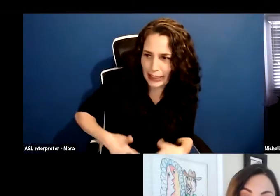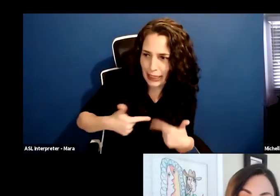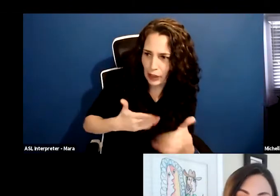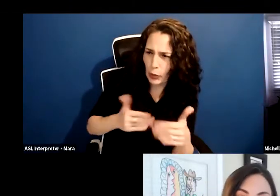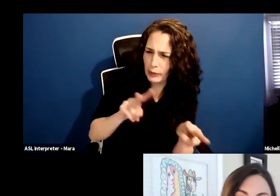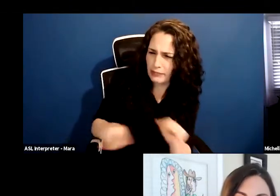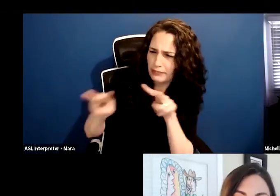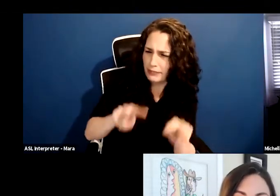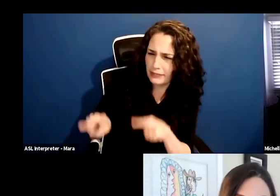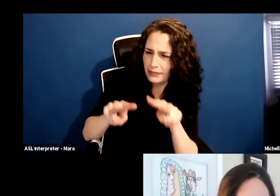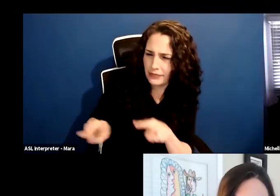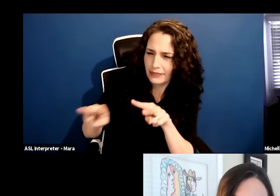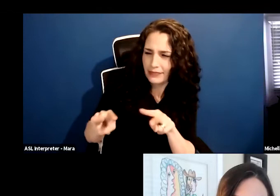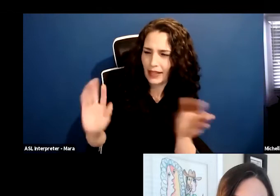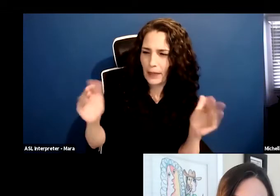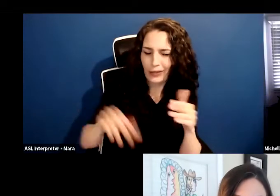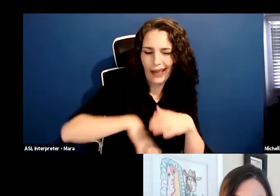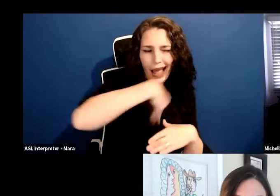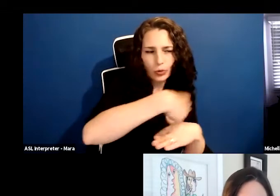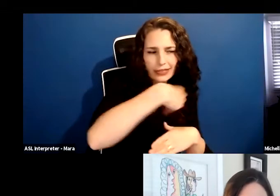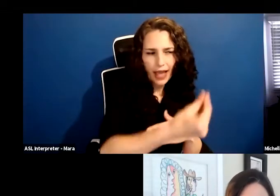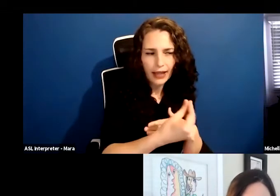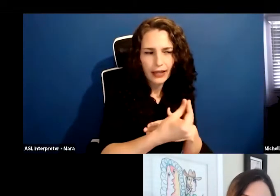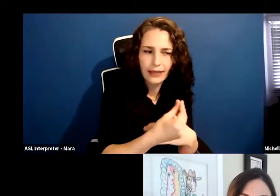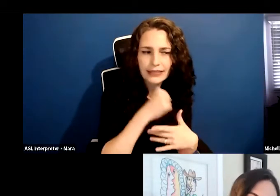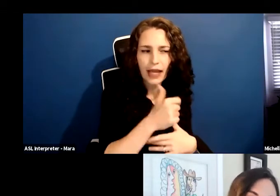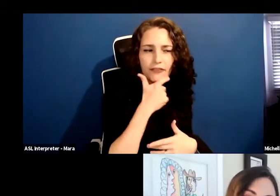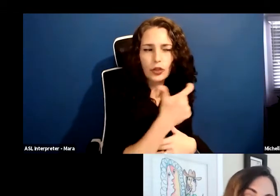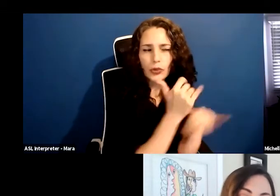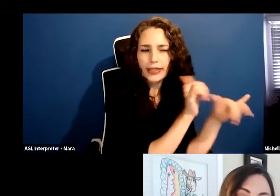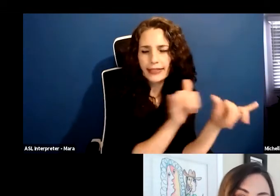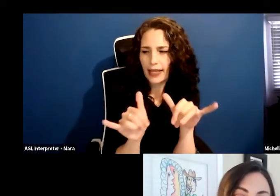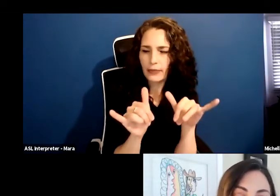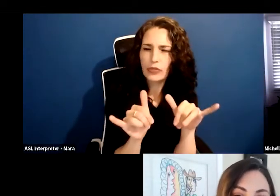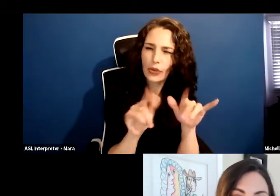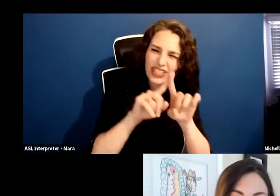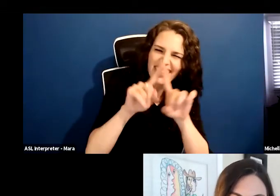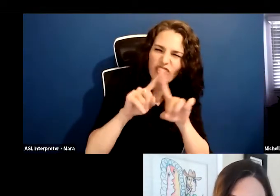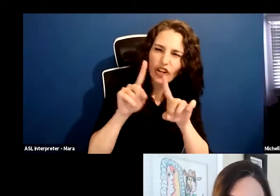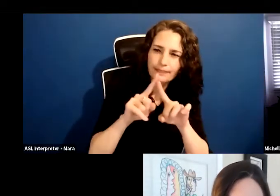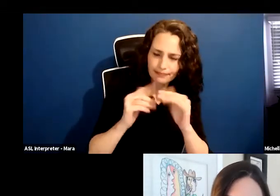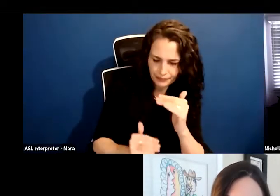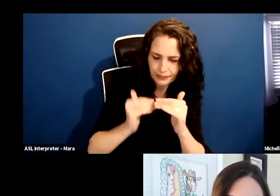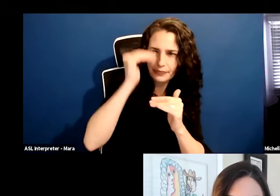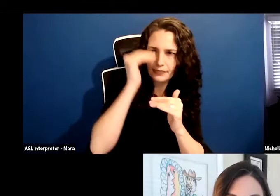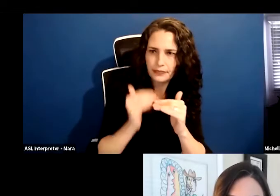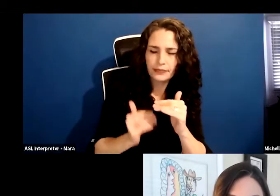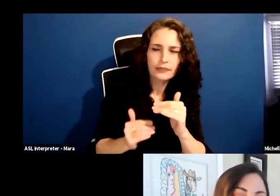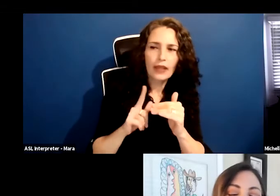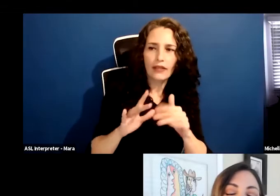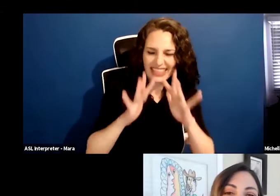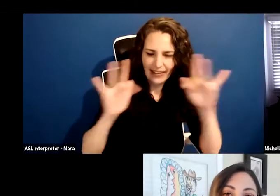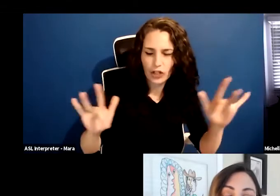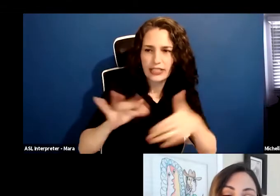perhaps, isn't among the most viewed. So we can get a good picture through a number of dimensions around diverse content. But